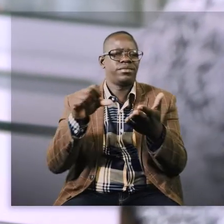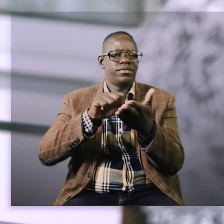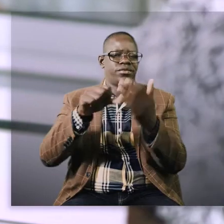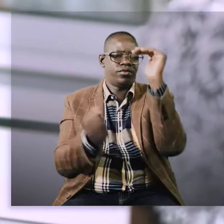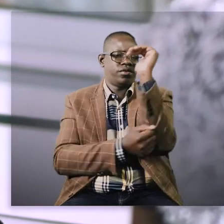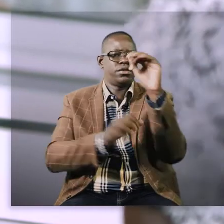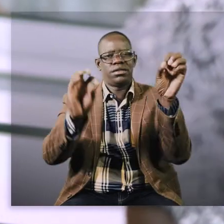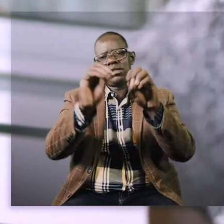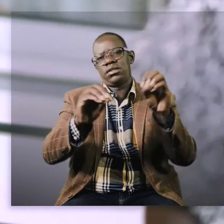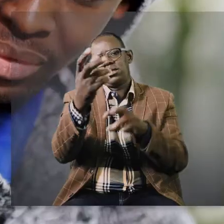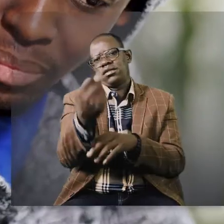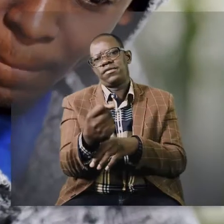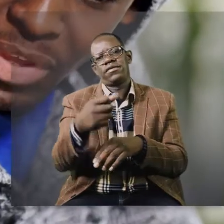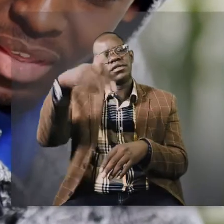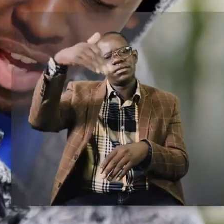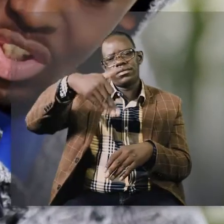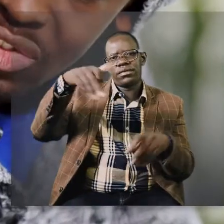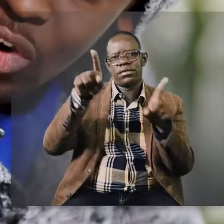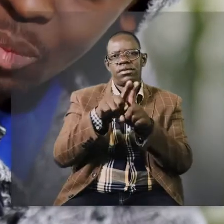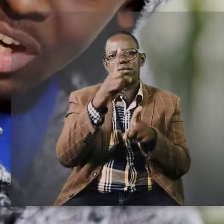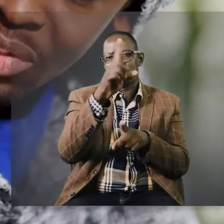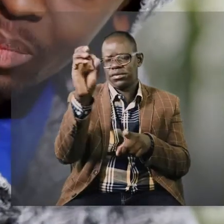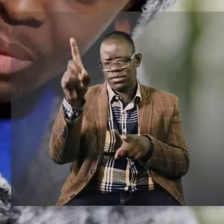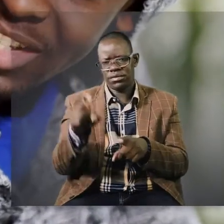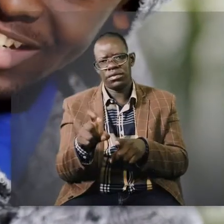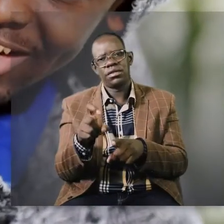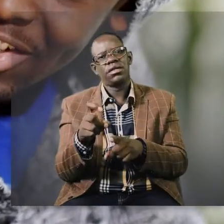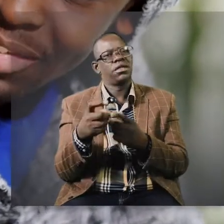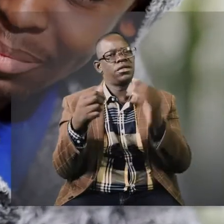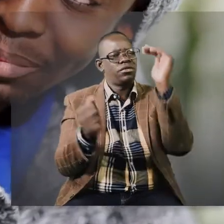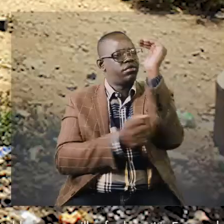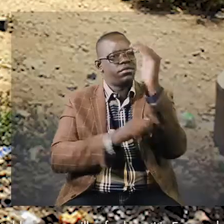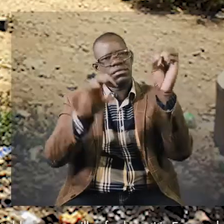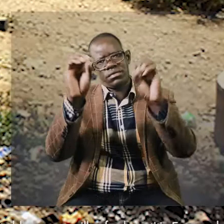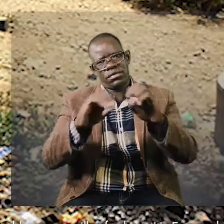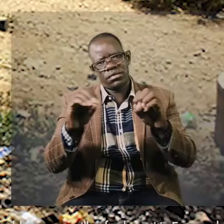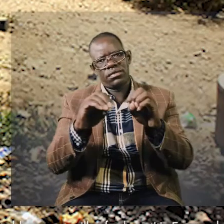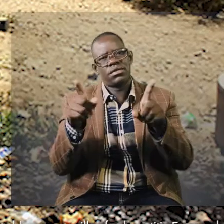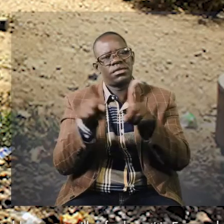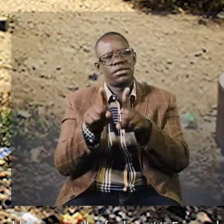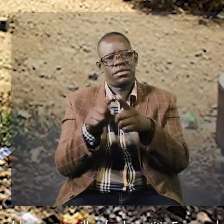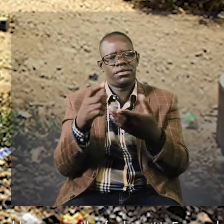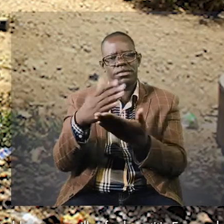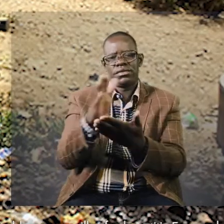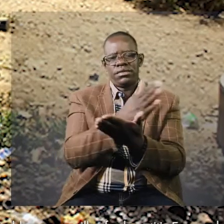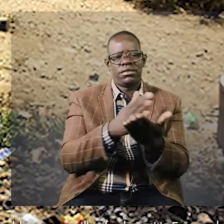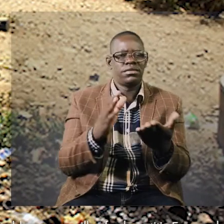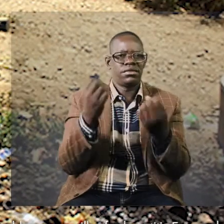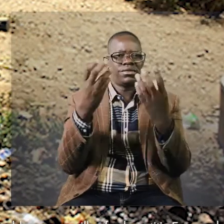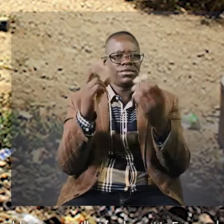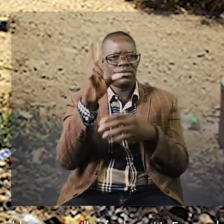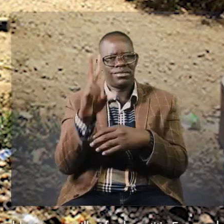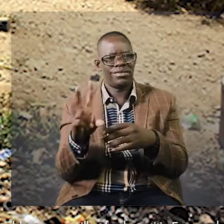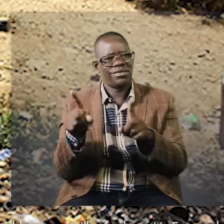all. Let's start here in Namibia. Thousands of homes are without proper sanitation. Often, toilets are shared by a large number